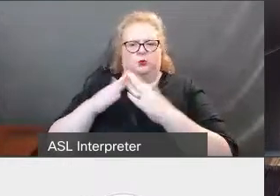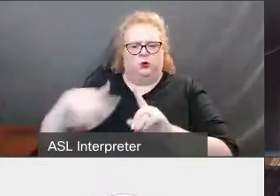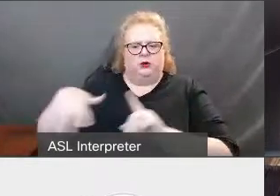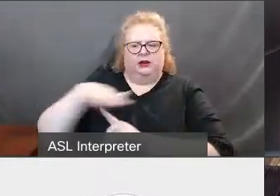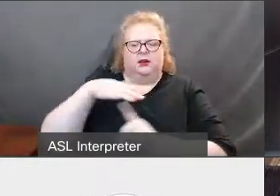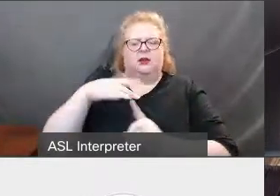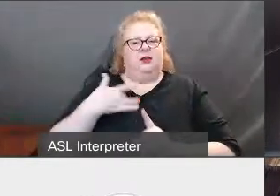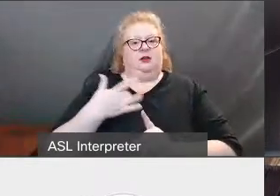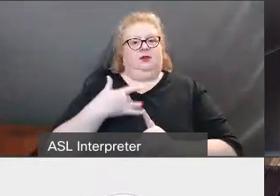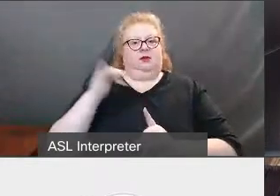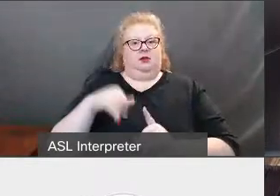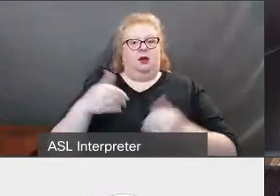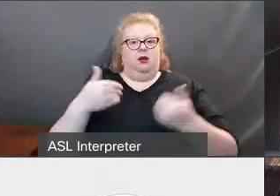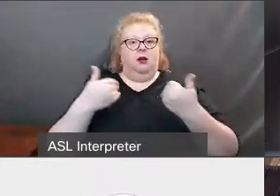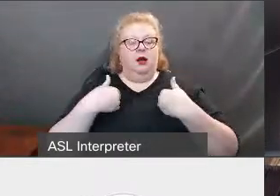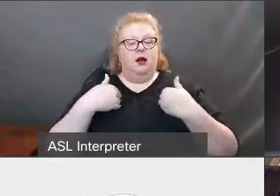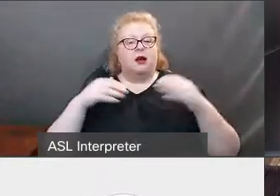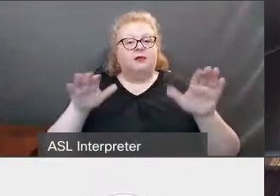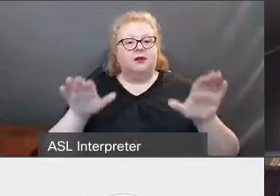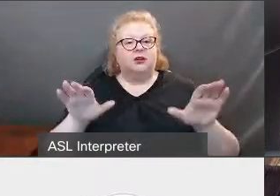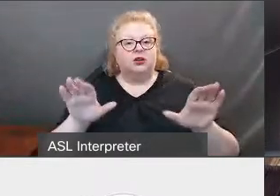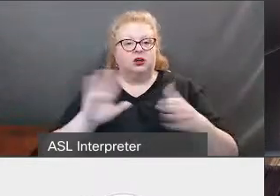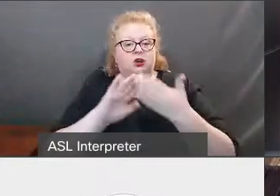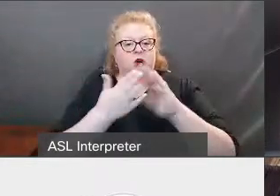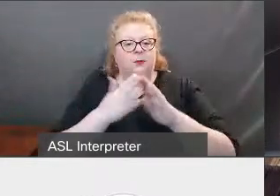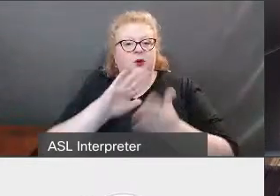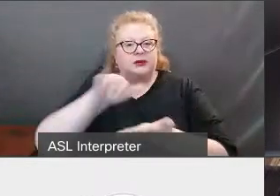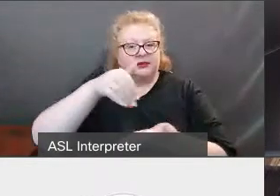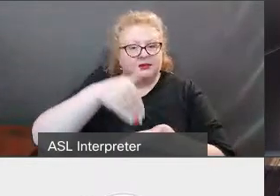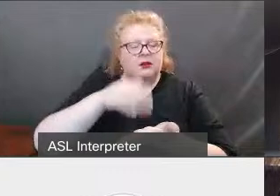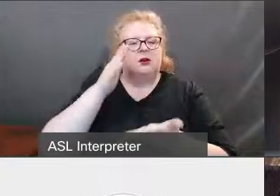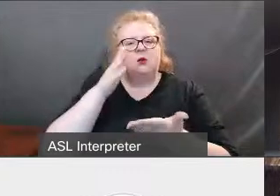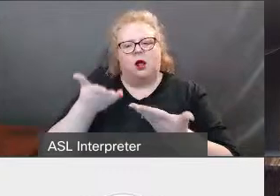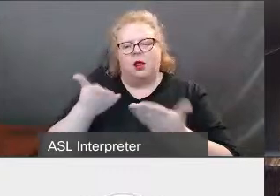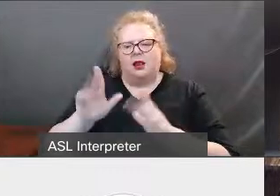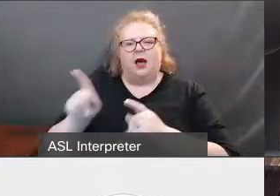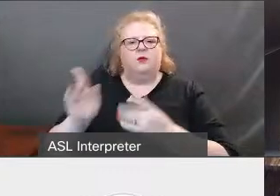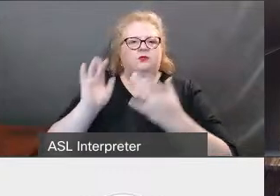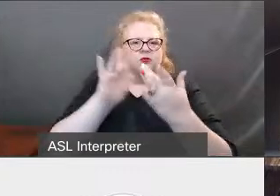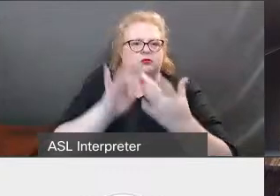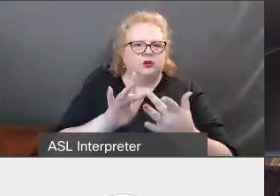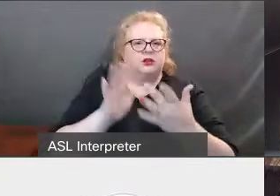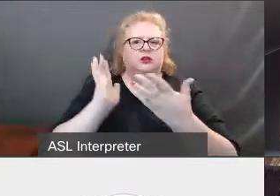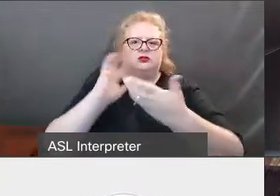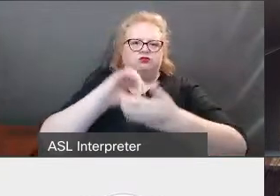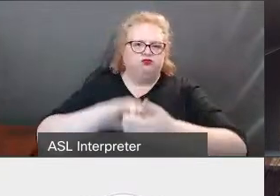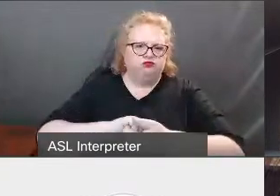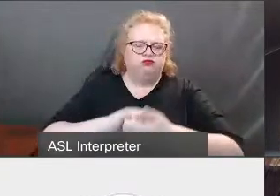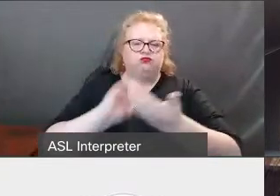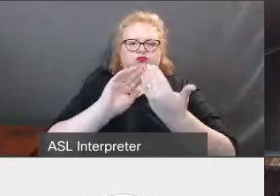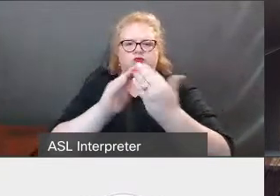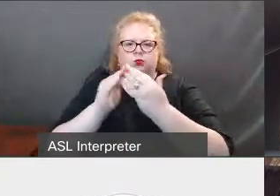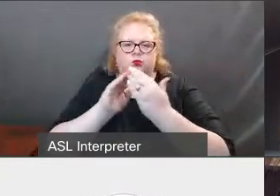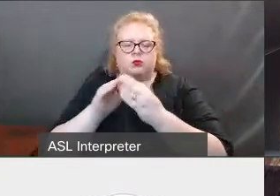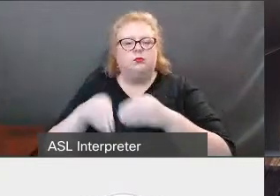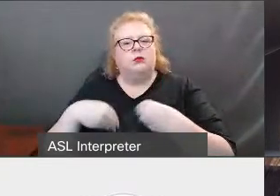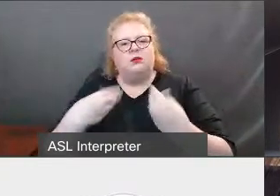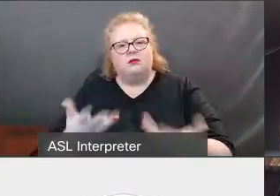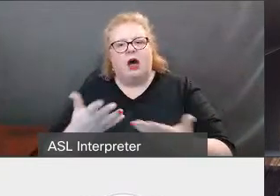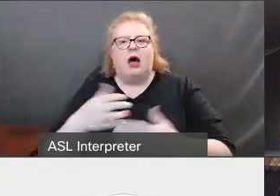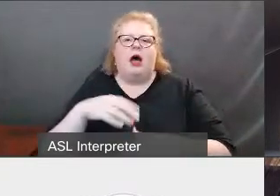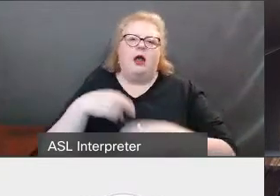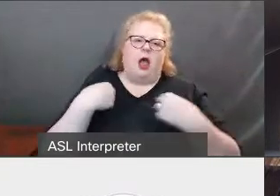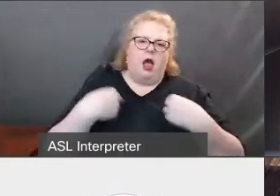will allow them to continue to reach out into the community, provide health clinics,